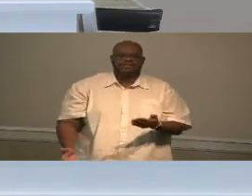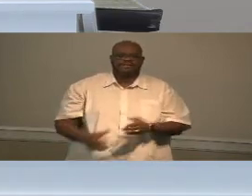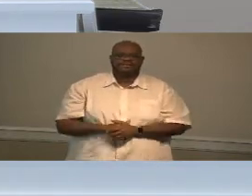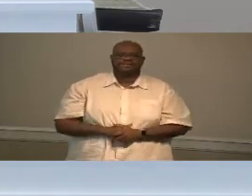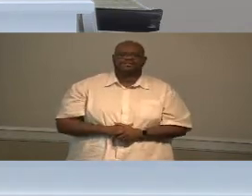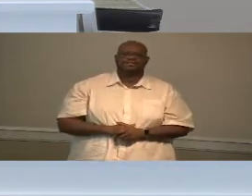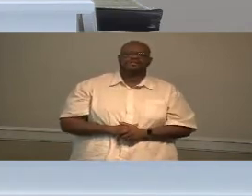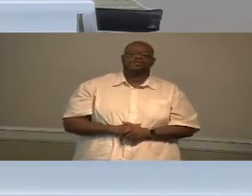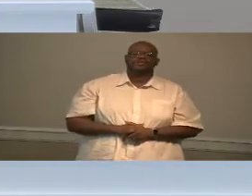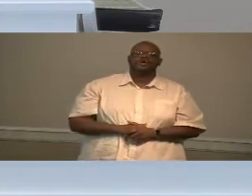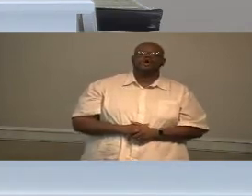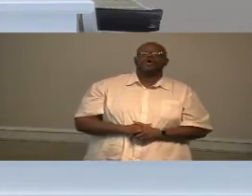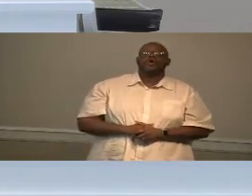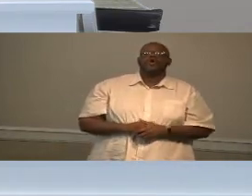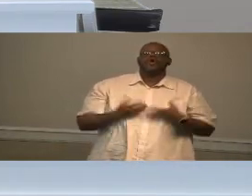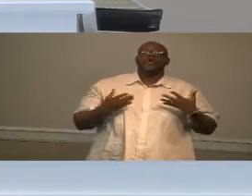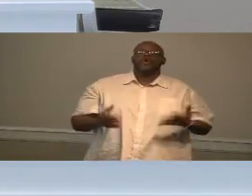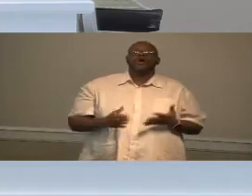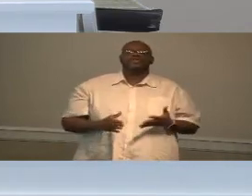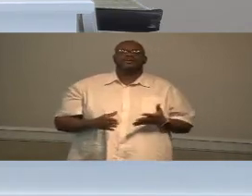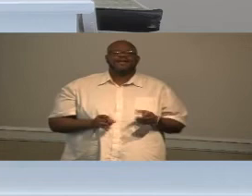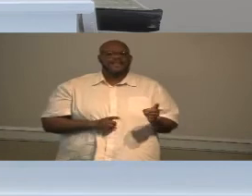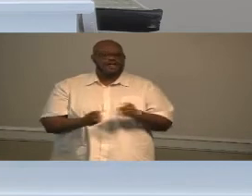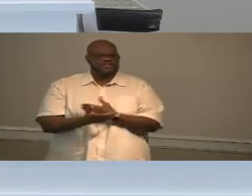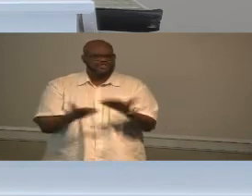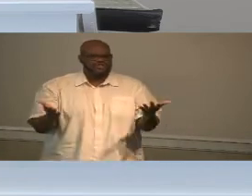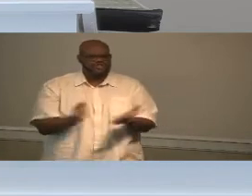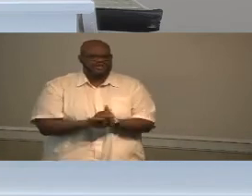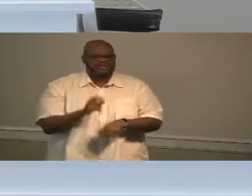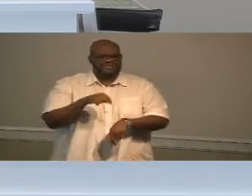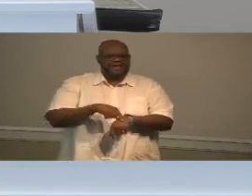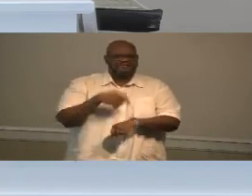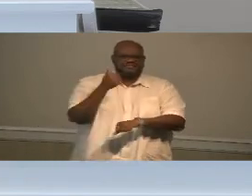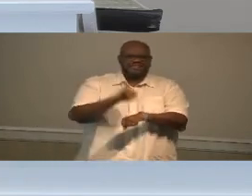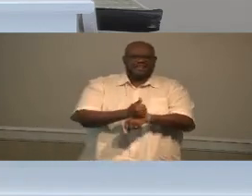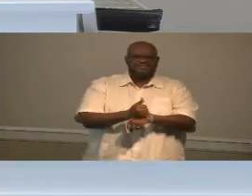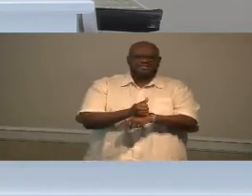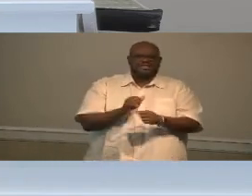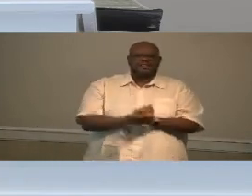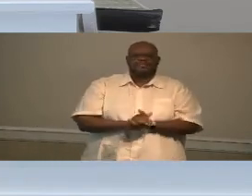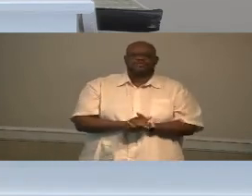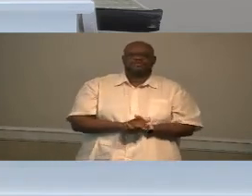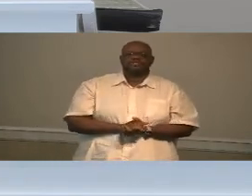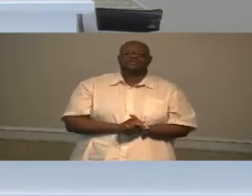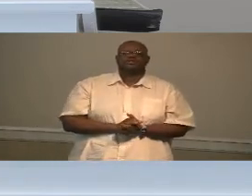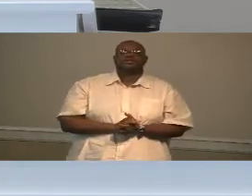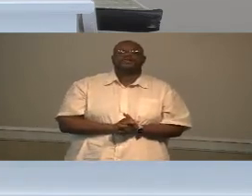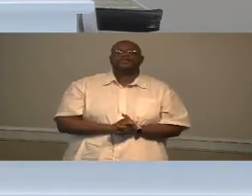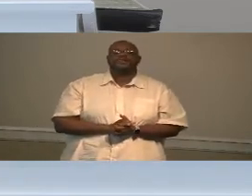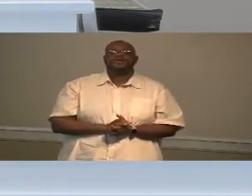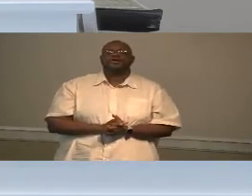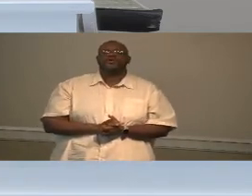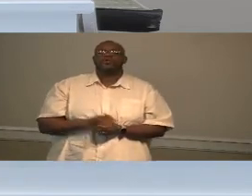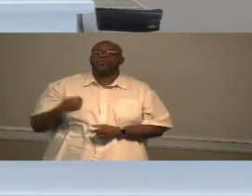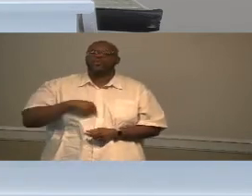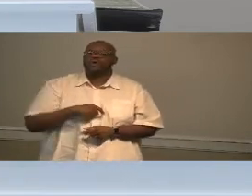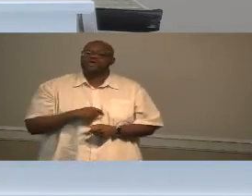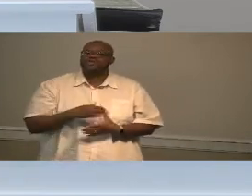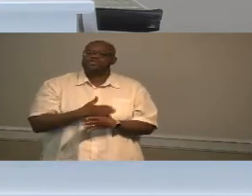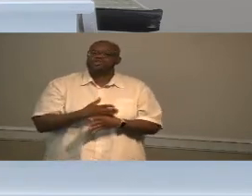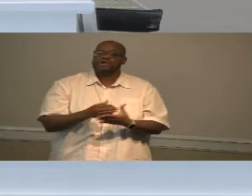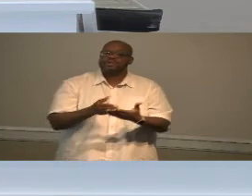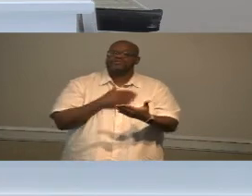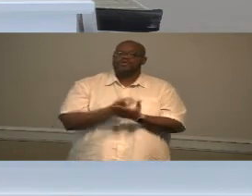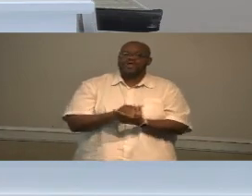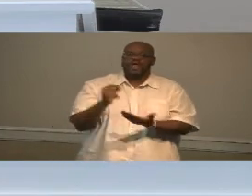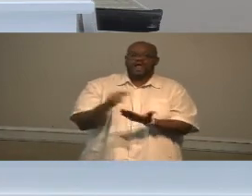want to direct you today in the time that we have back to a text that we shared with you before. It's found